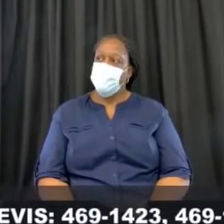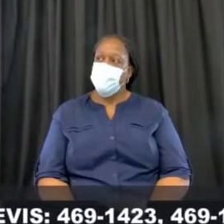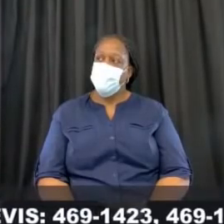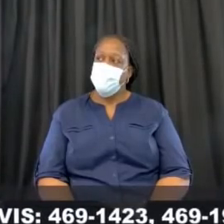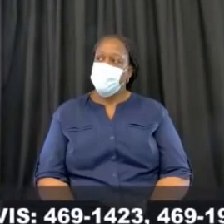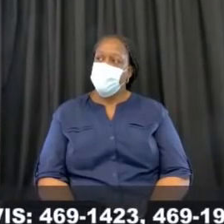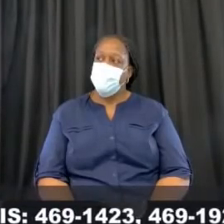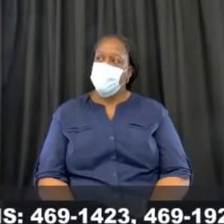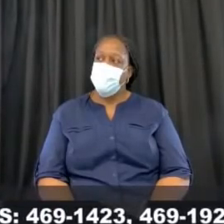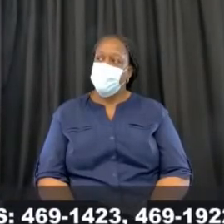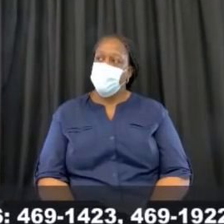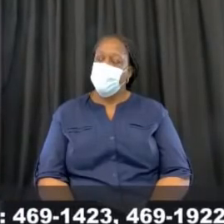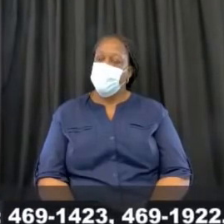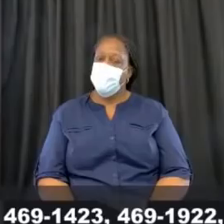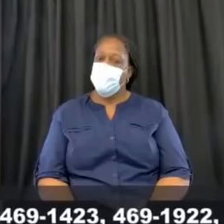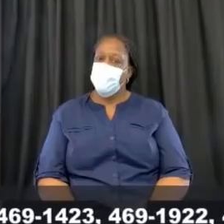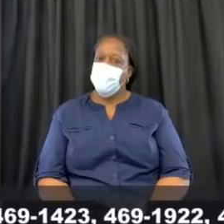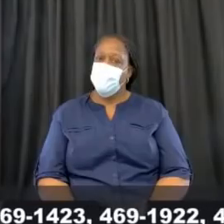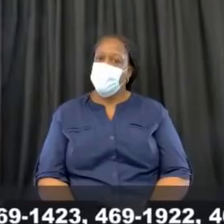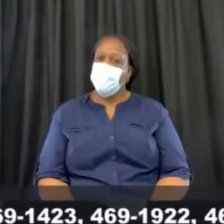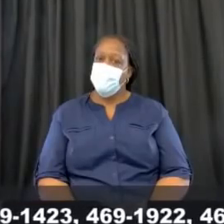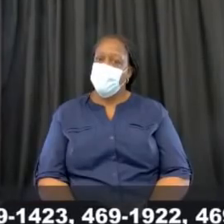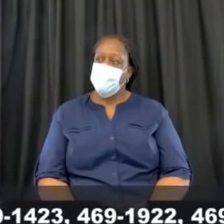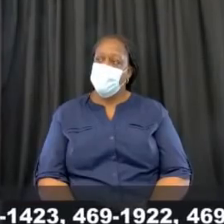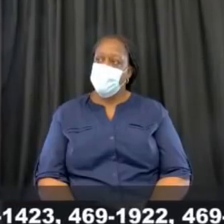including blood clots?